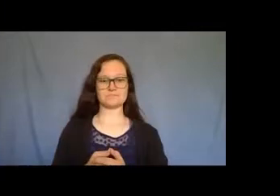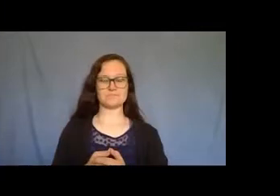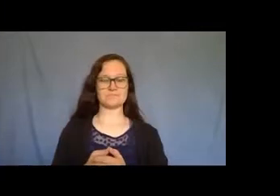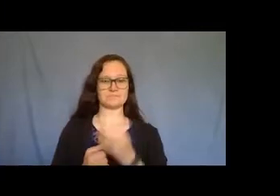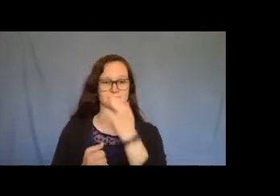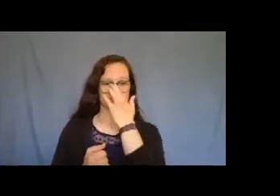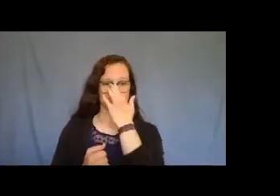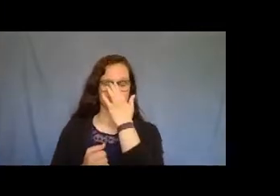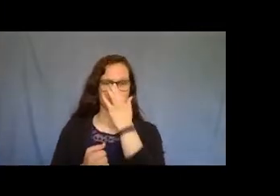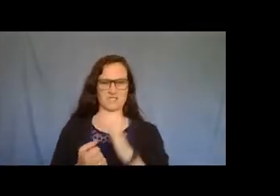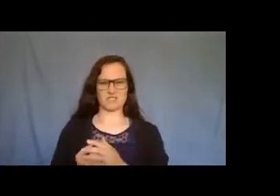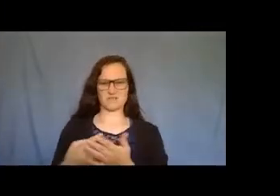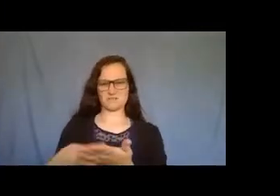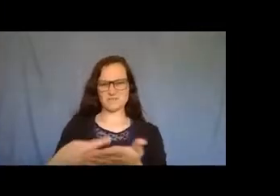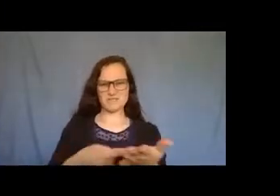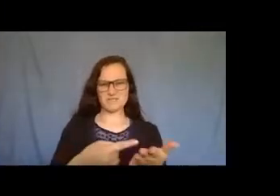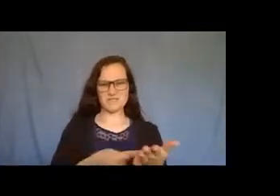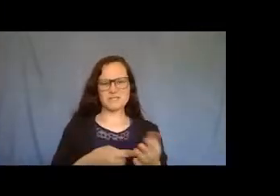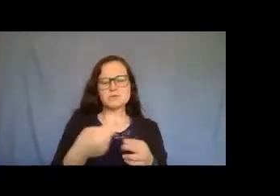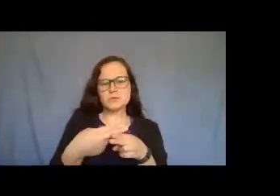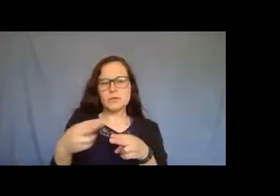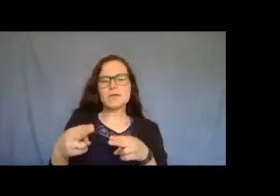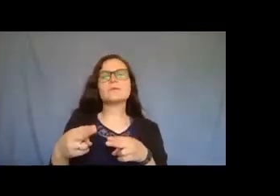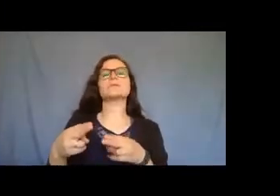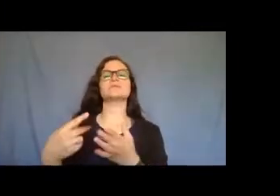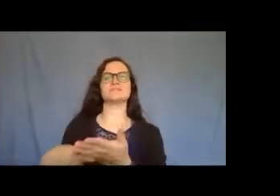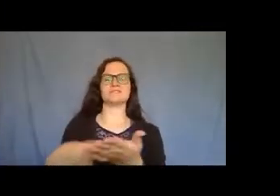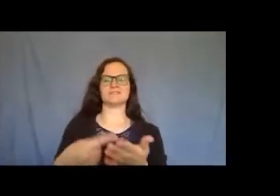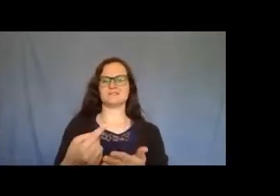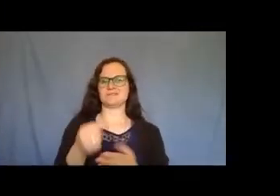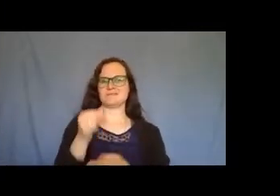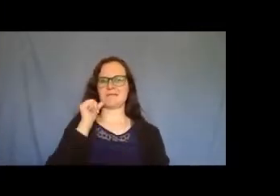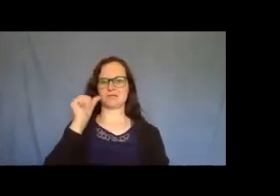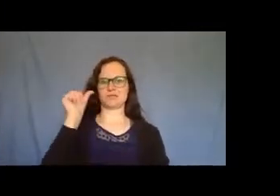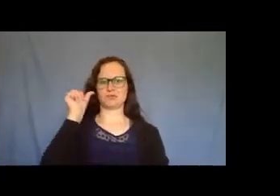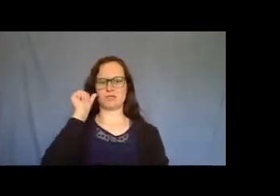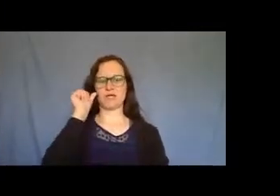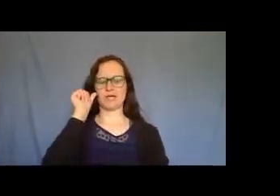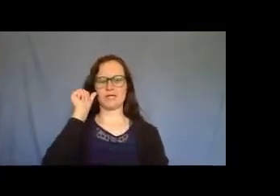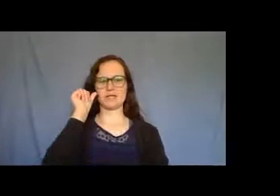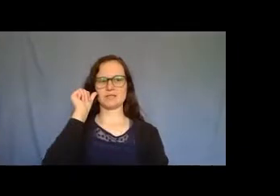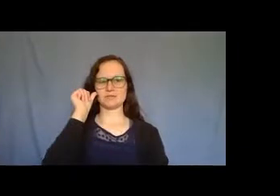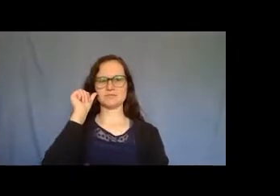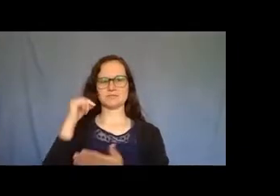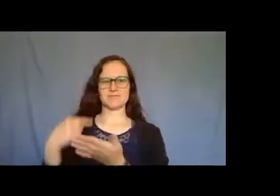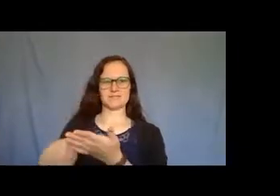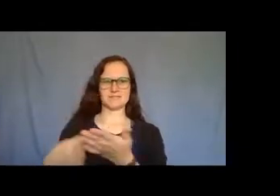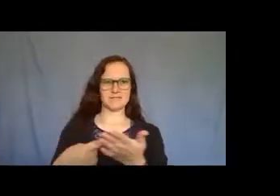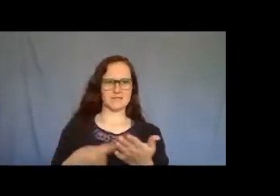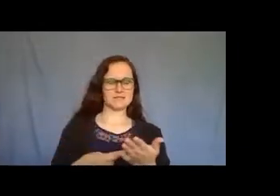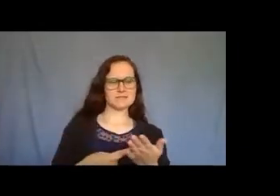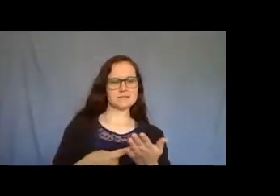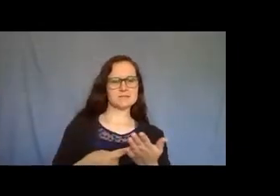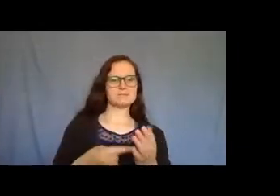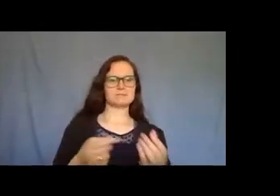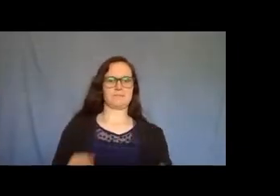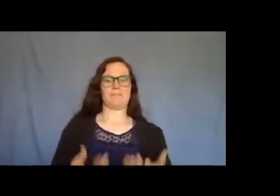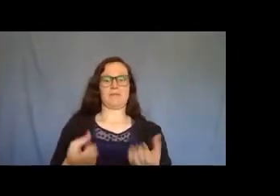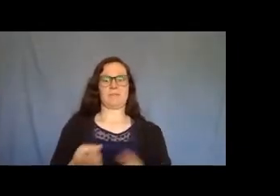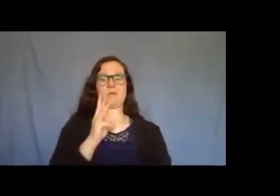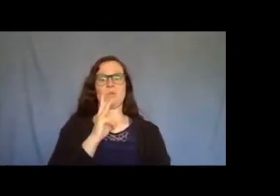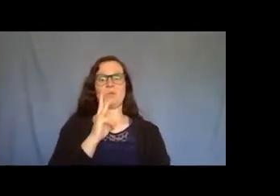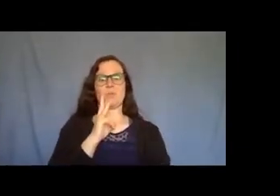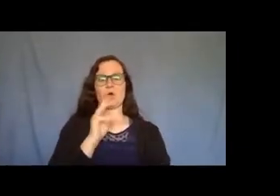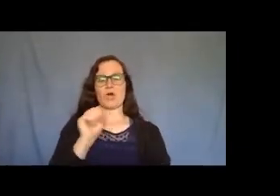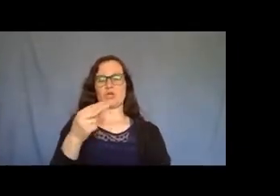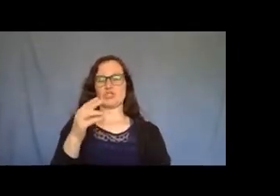was talked about yesterday, a number of people discussed approaches to multi-jurisdictional watershed issues,